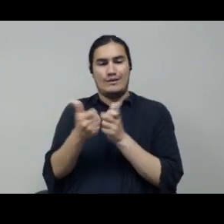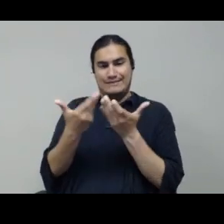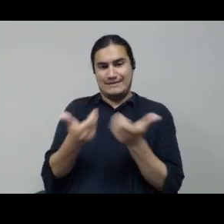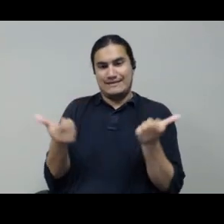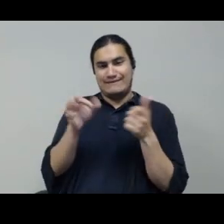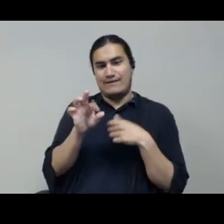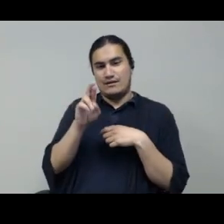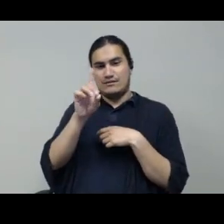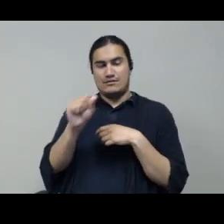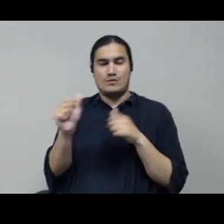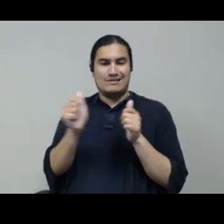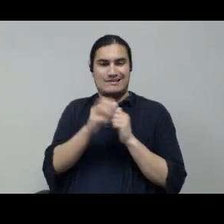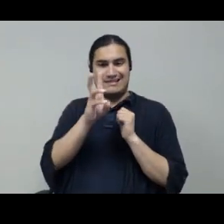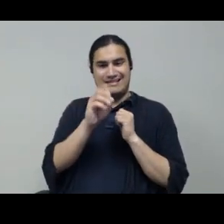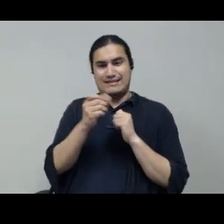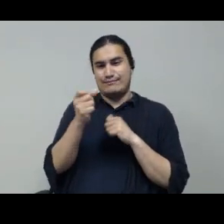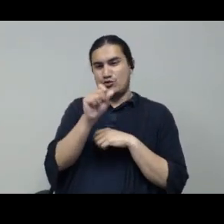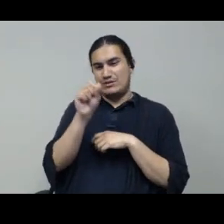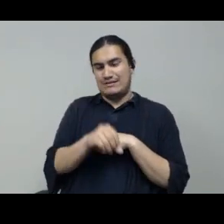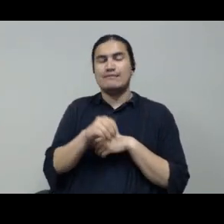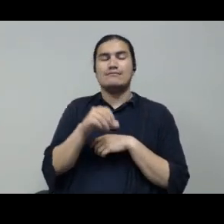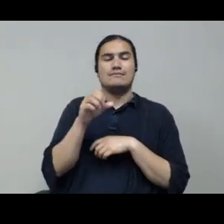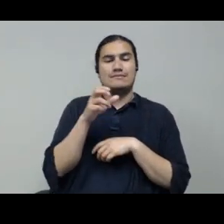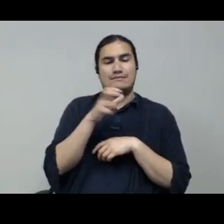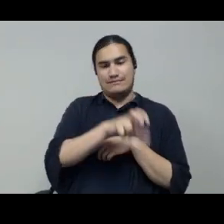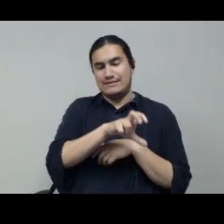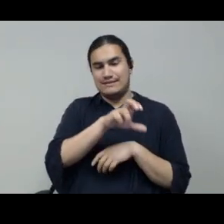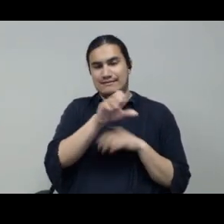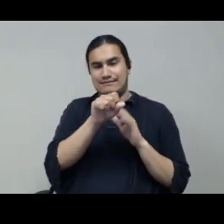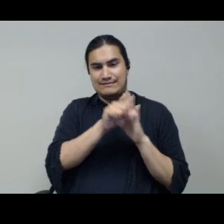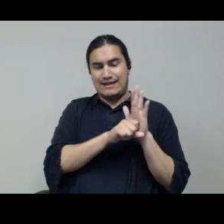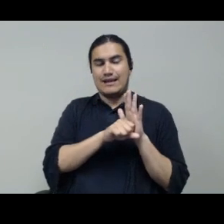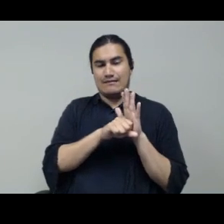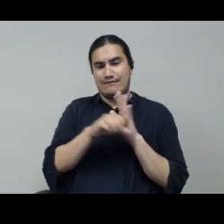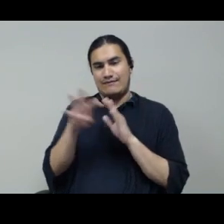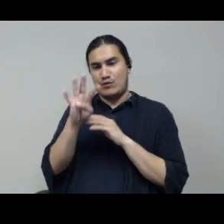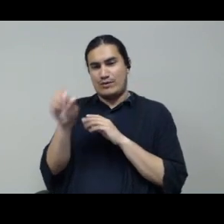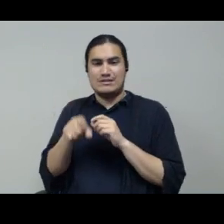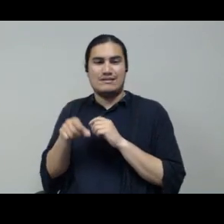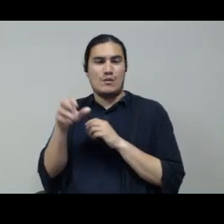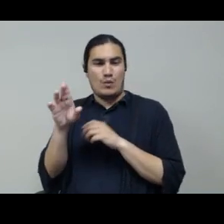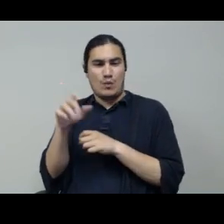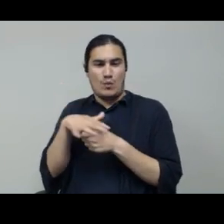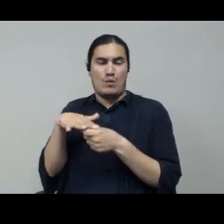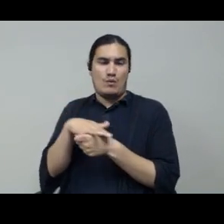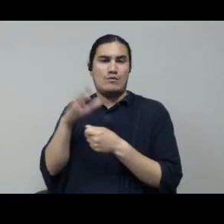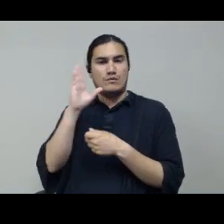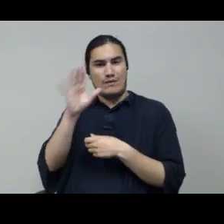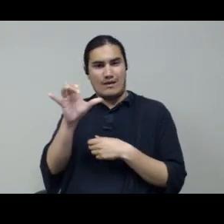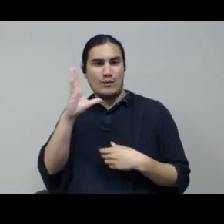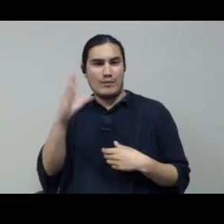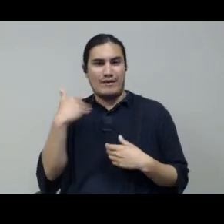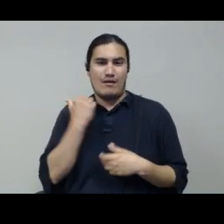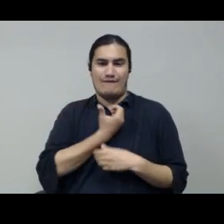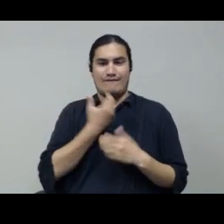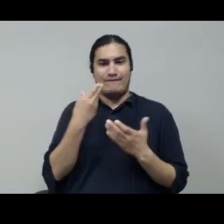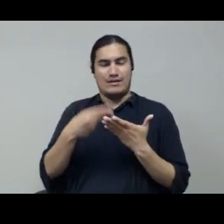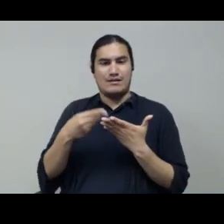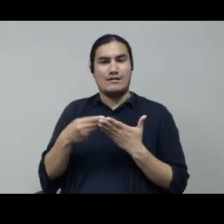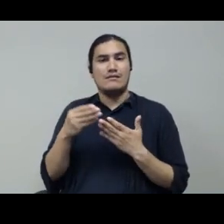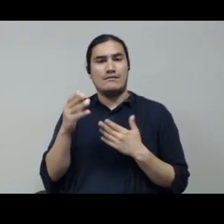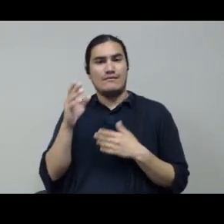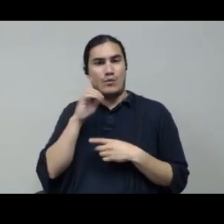with 60% going to state and 40% going to local. So collectively working to get this funding implemented, distributed, and